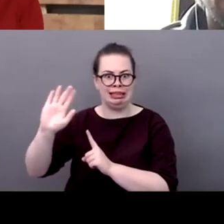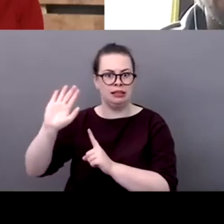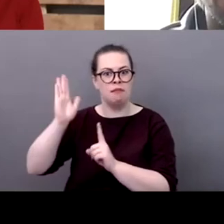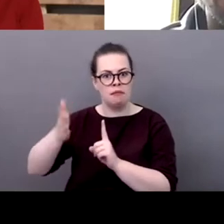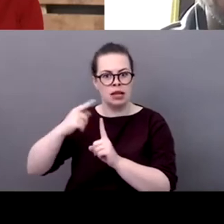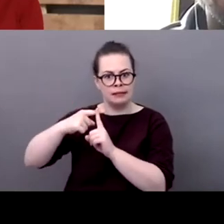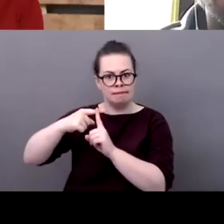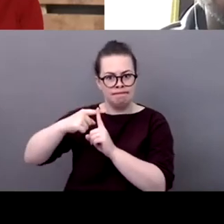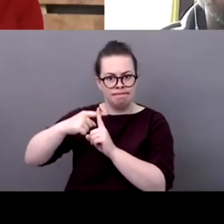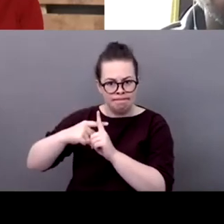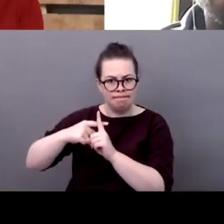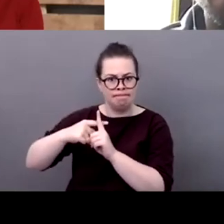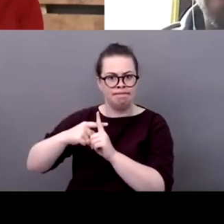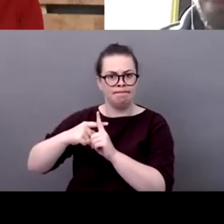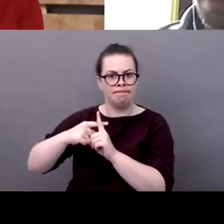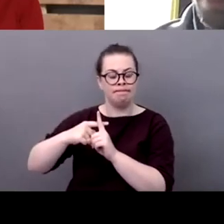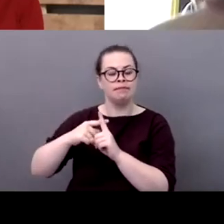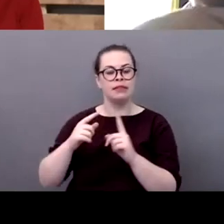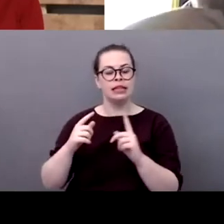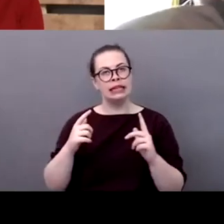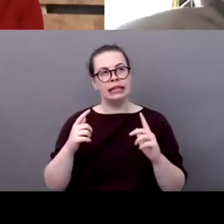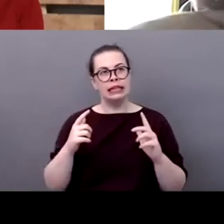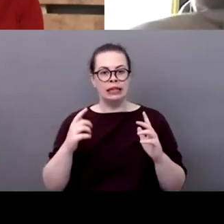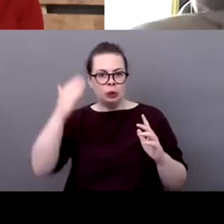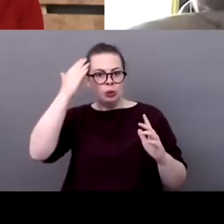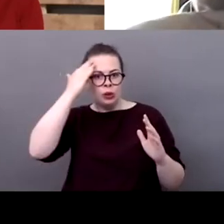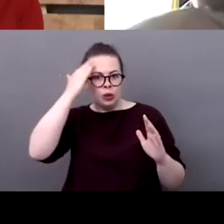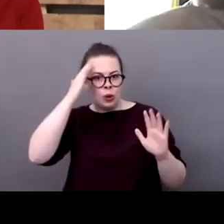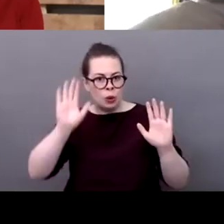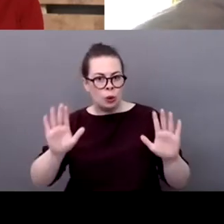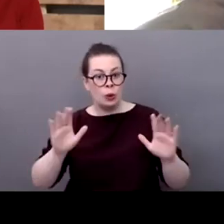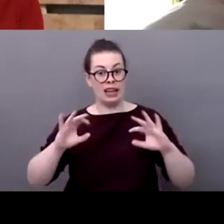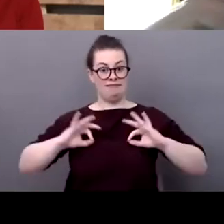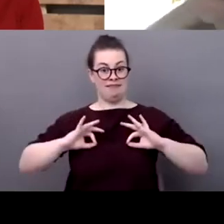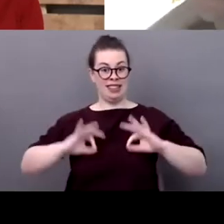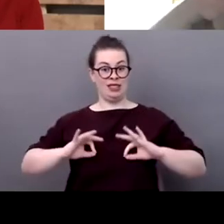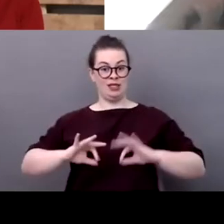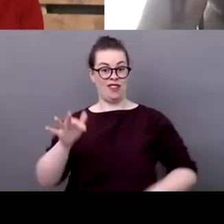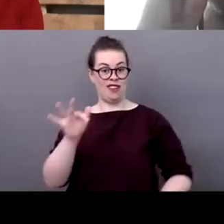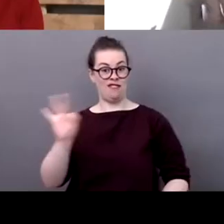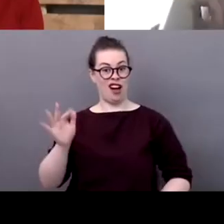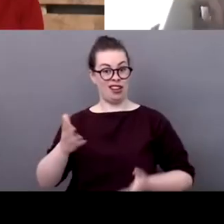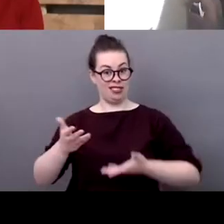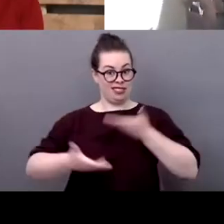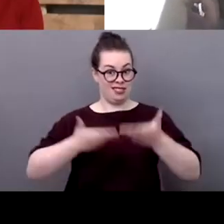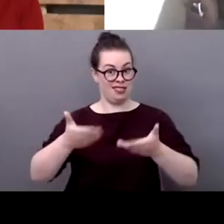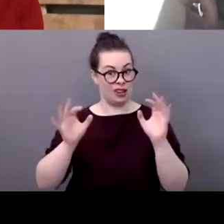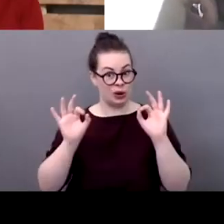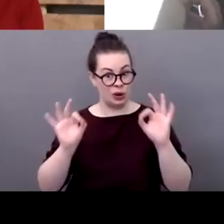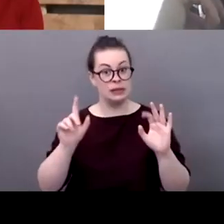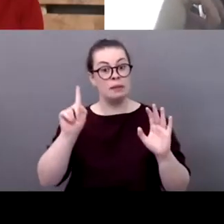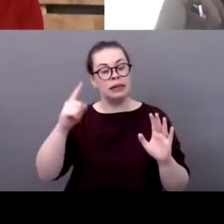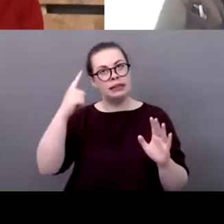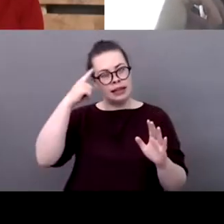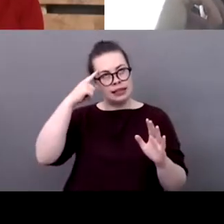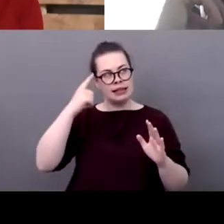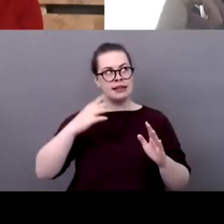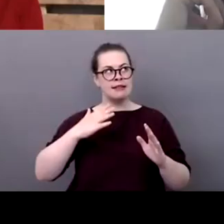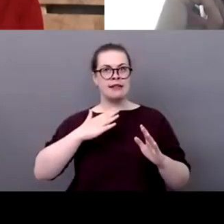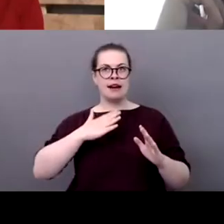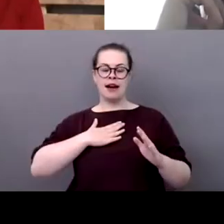avoiding and stopping certain actions. But I also think what drives, you know, human behavior and our values are lived